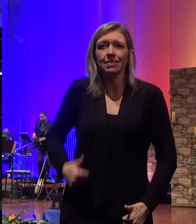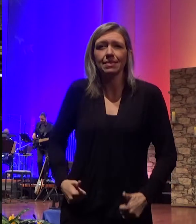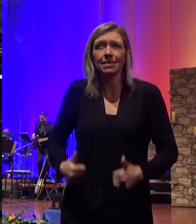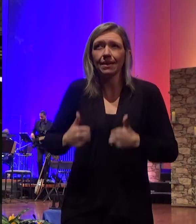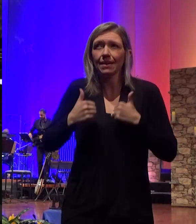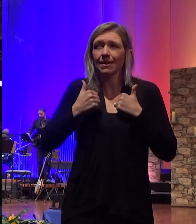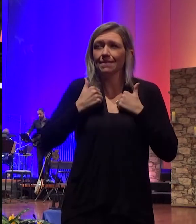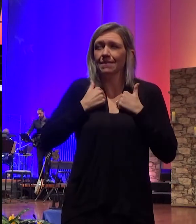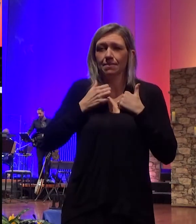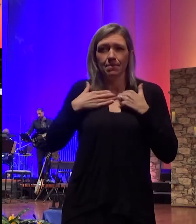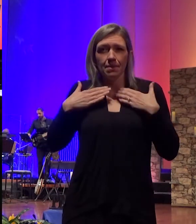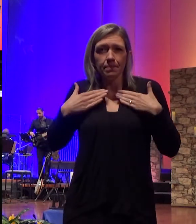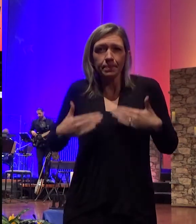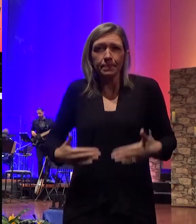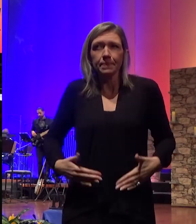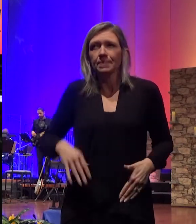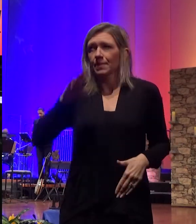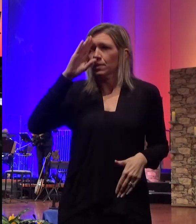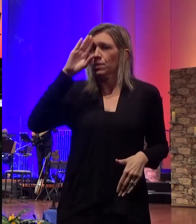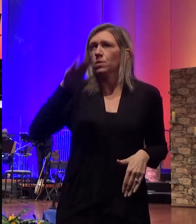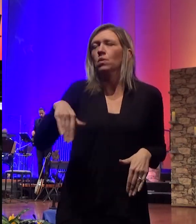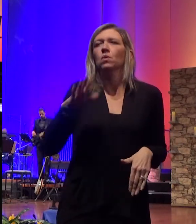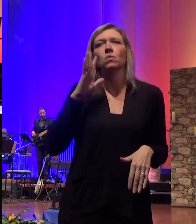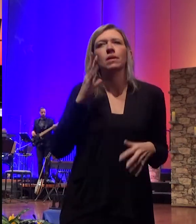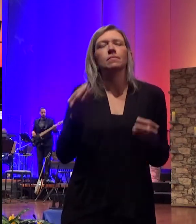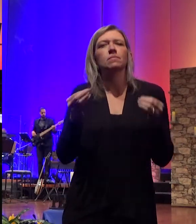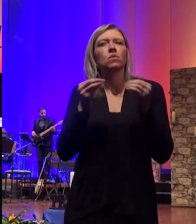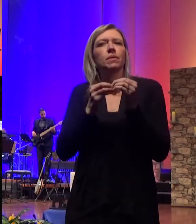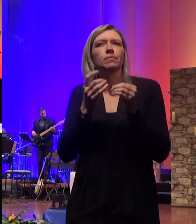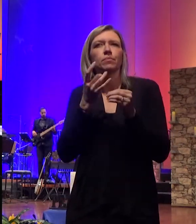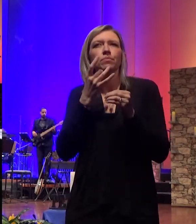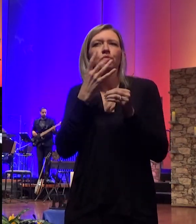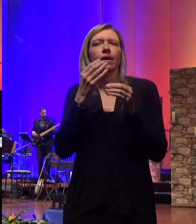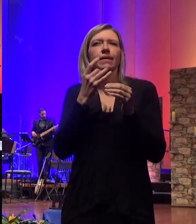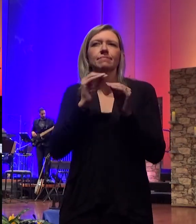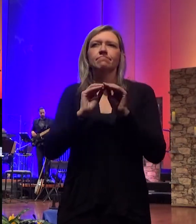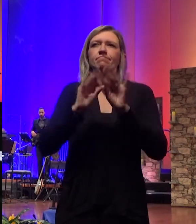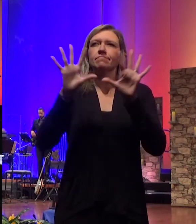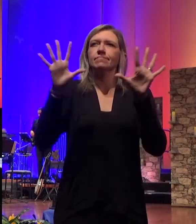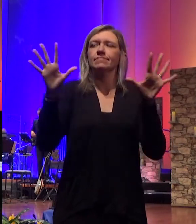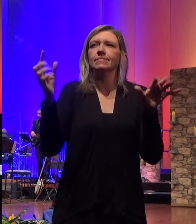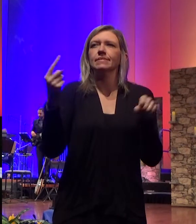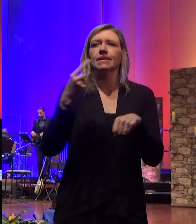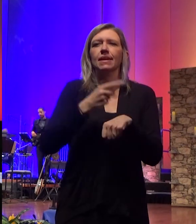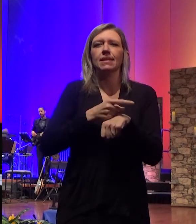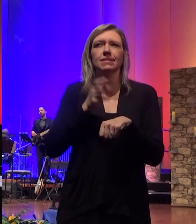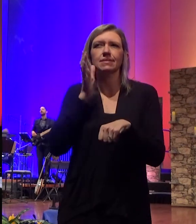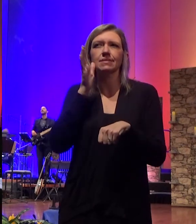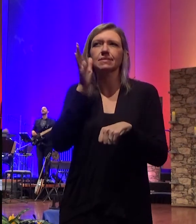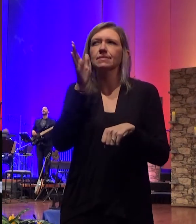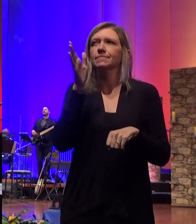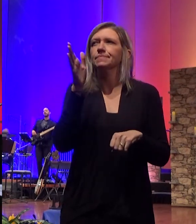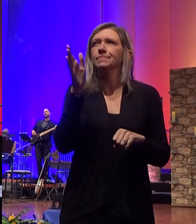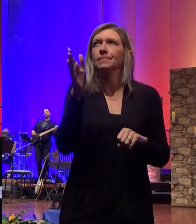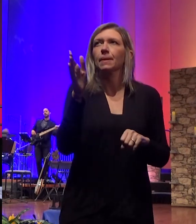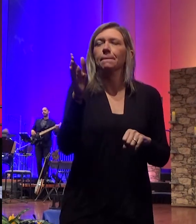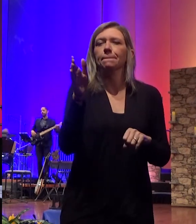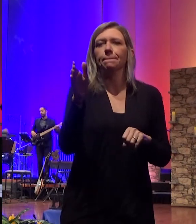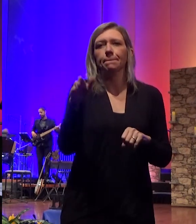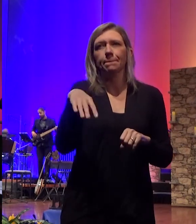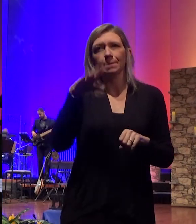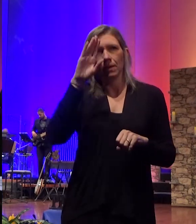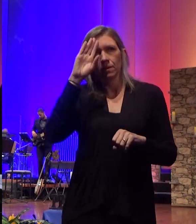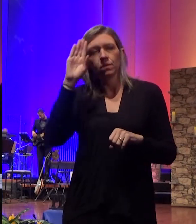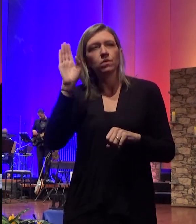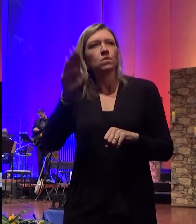my veins. I know there's gonna be some brighter days.